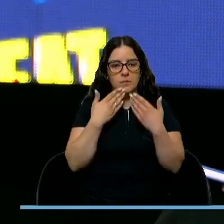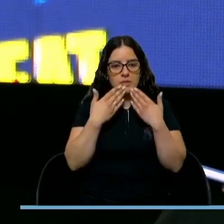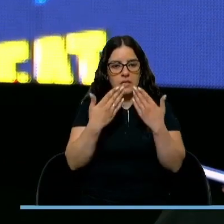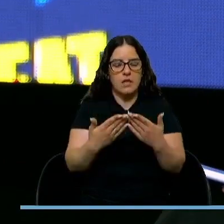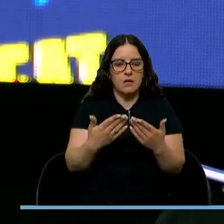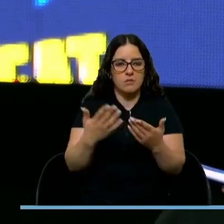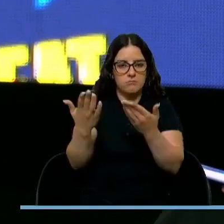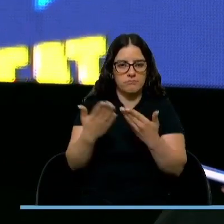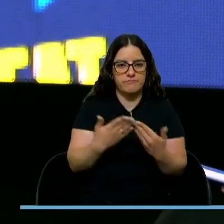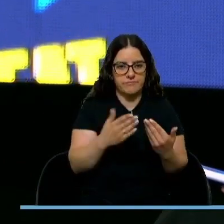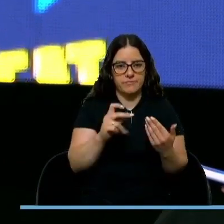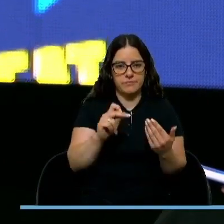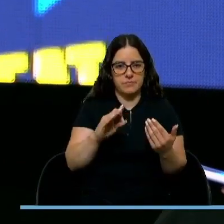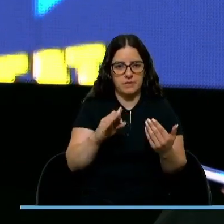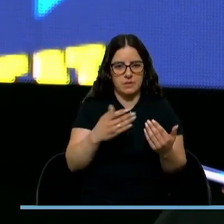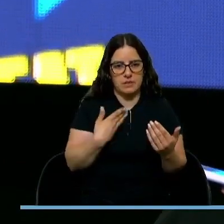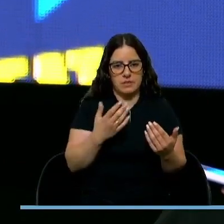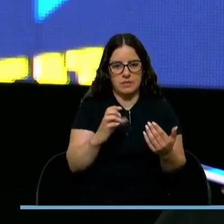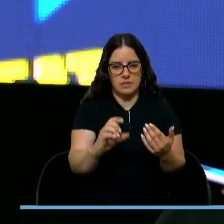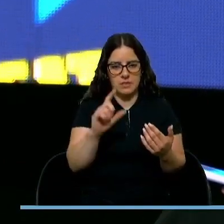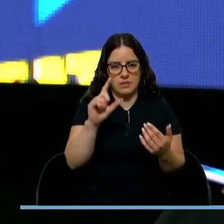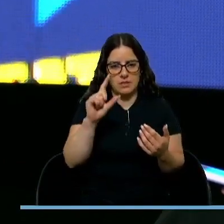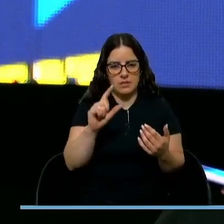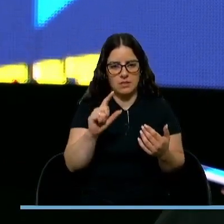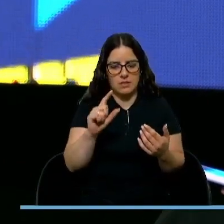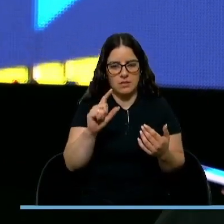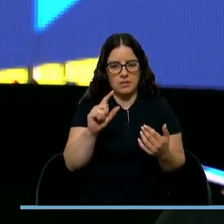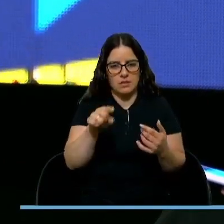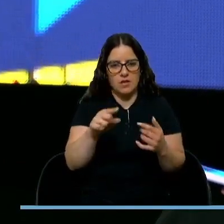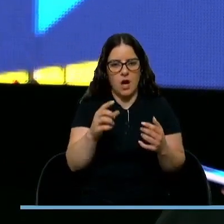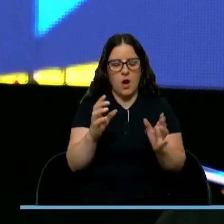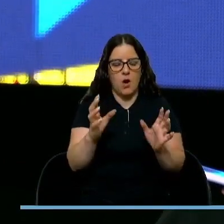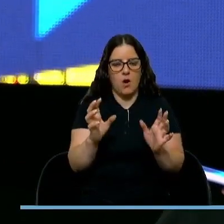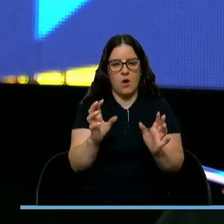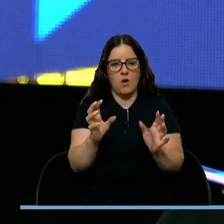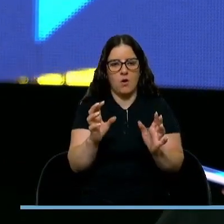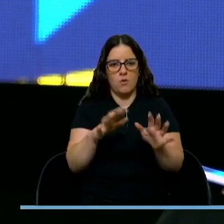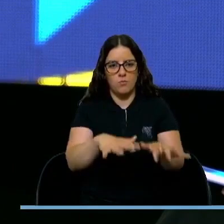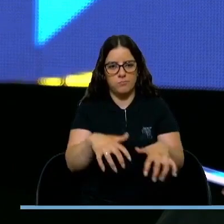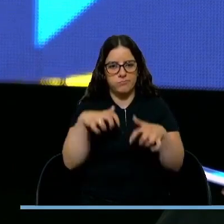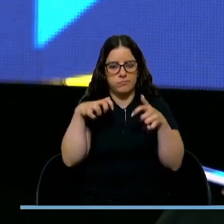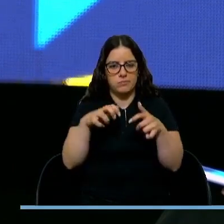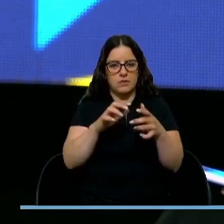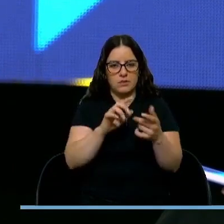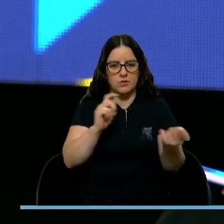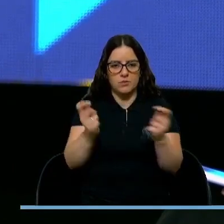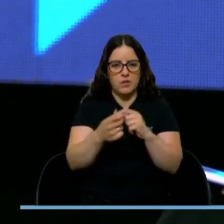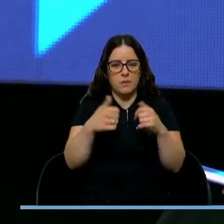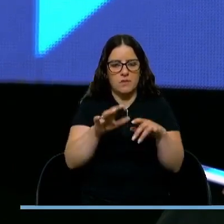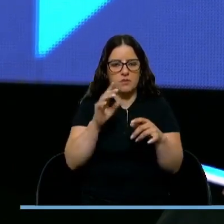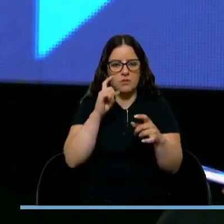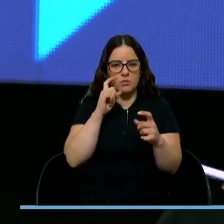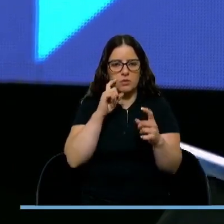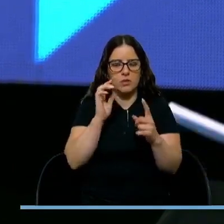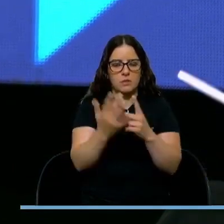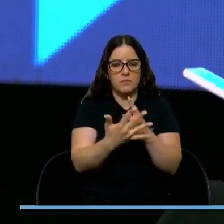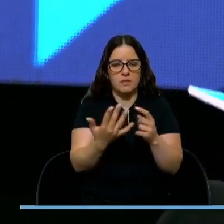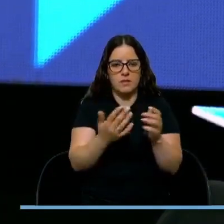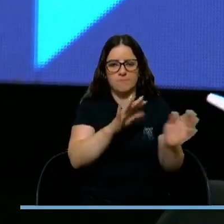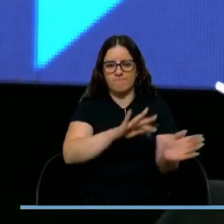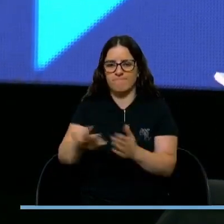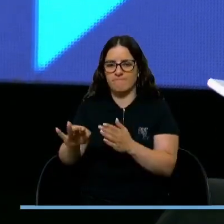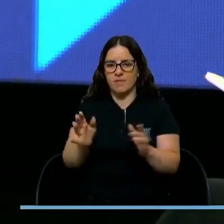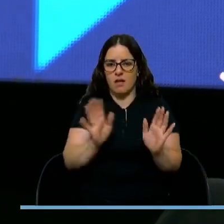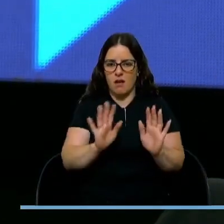by APDC, who shared you to participate in this Congress on Disruption, where